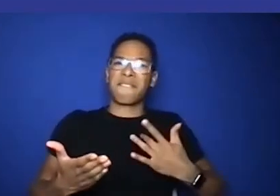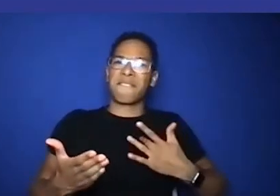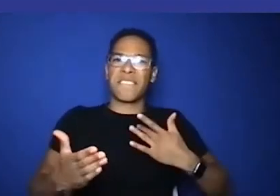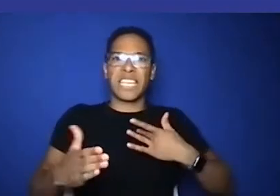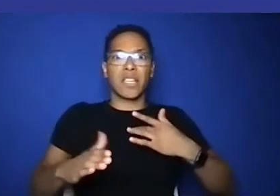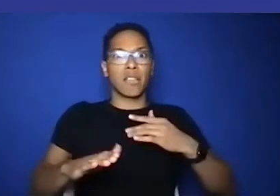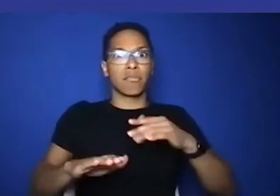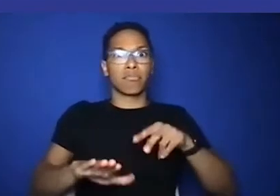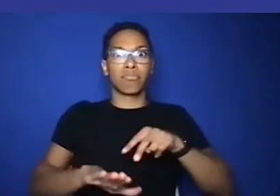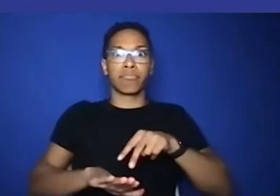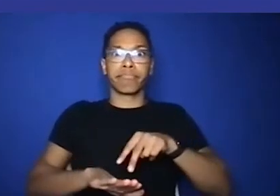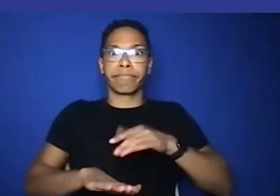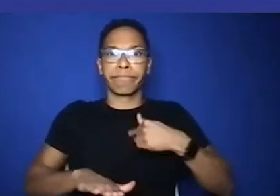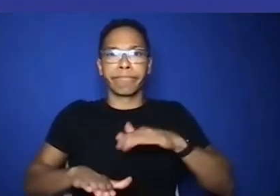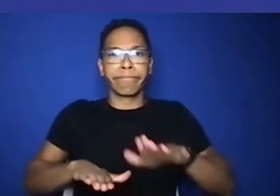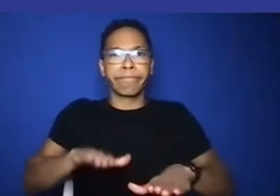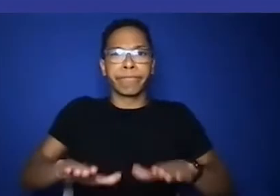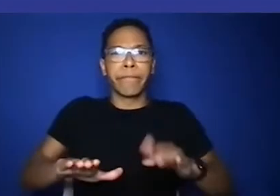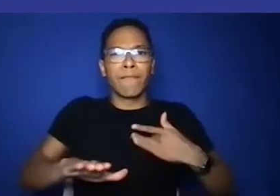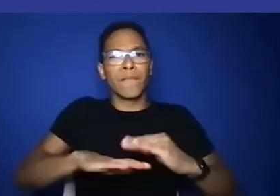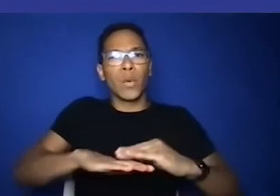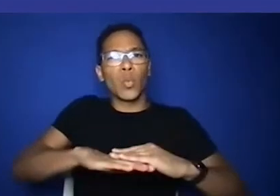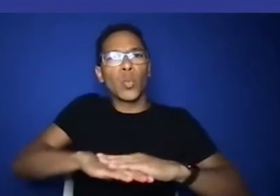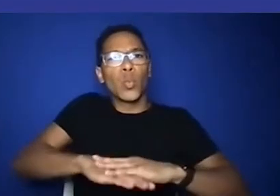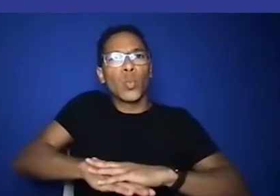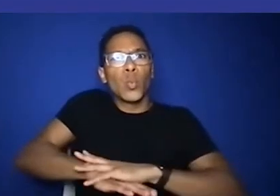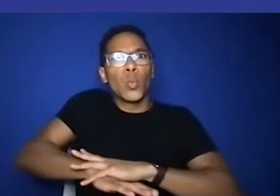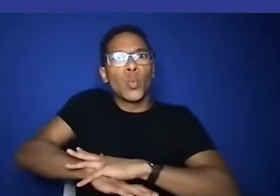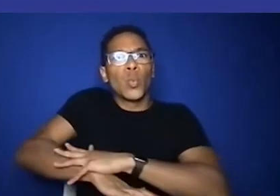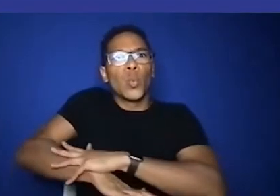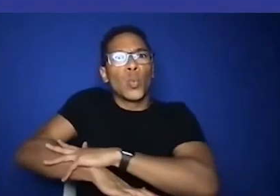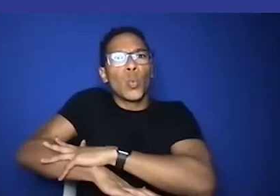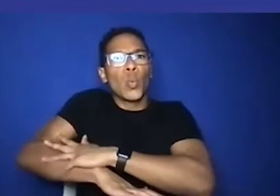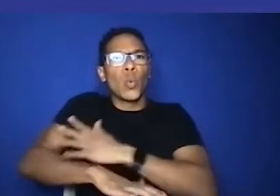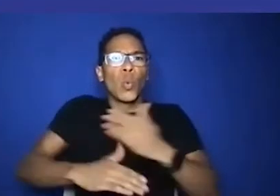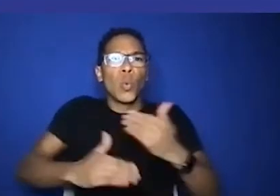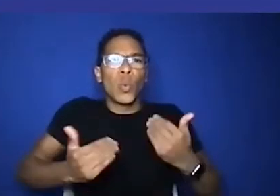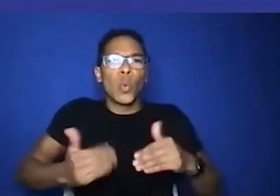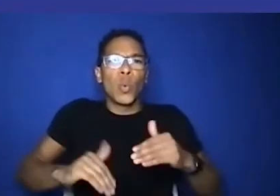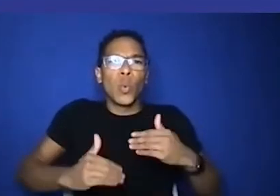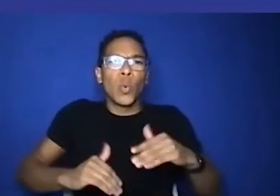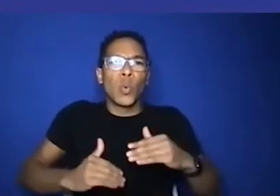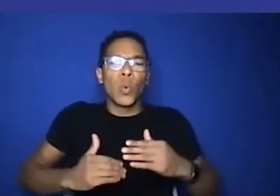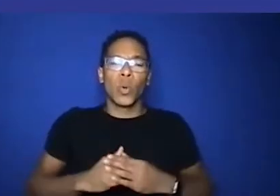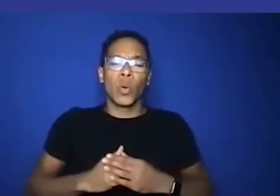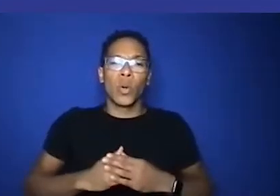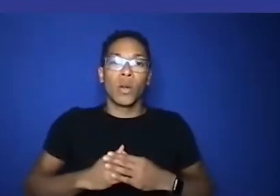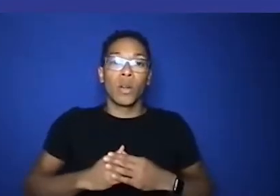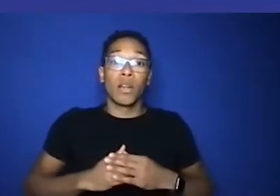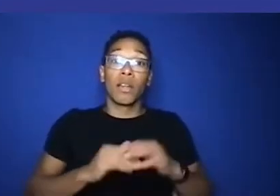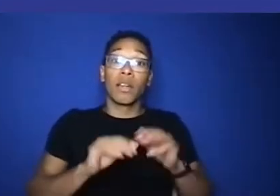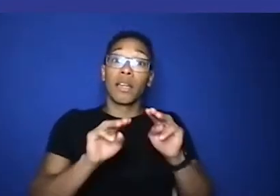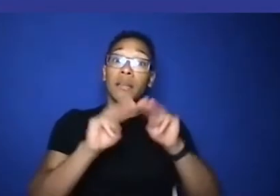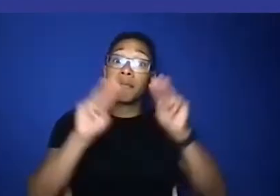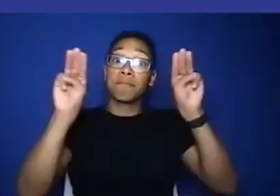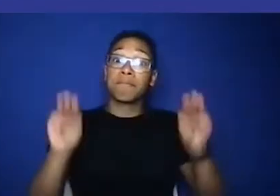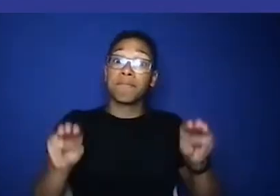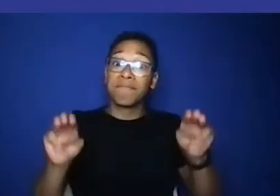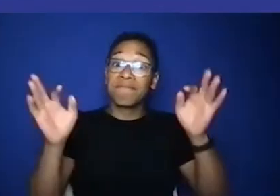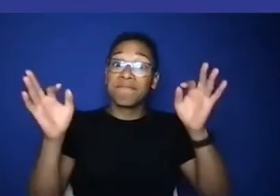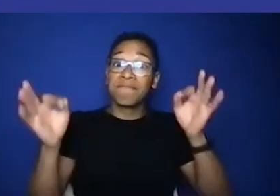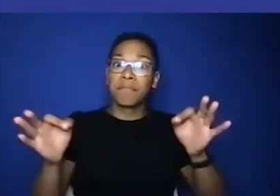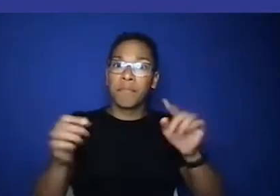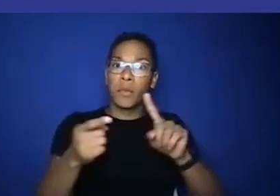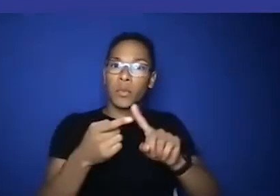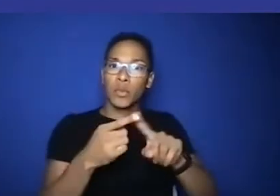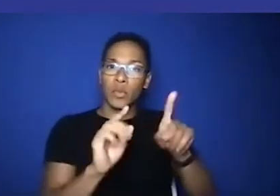touch the earth there. But the museum decided to DNA test these